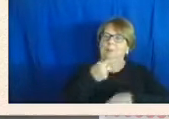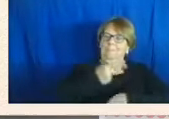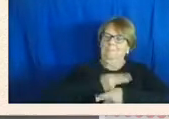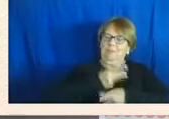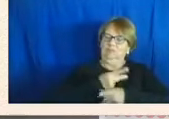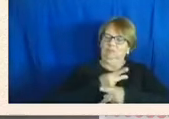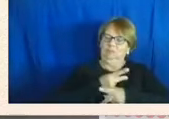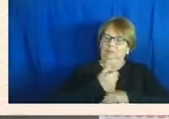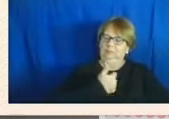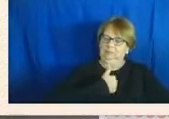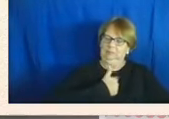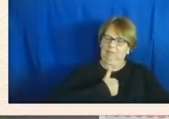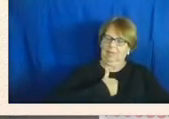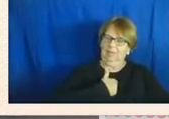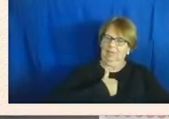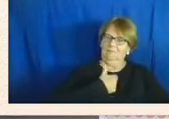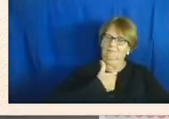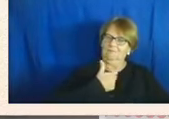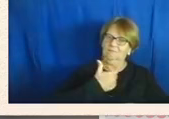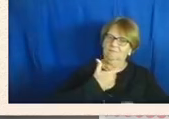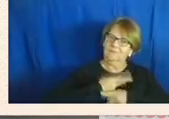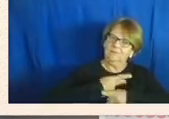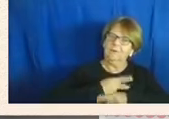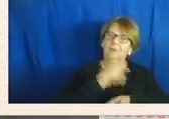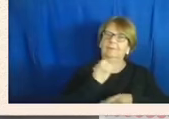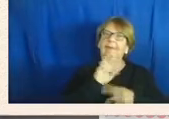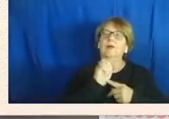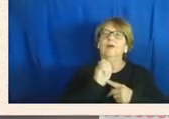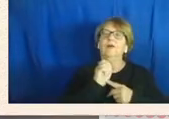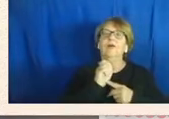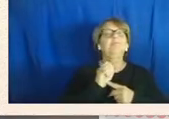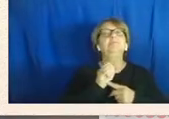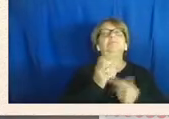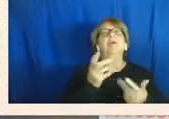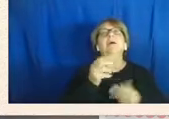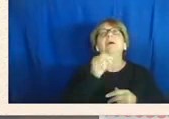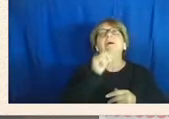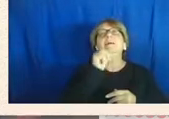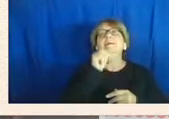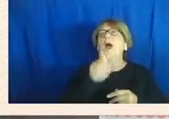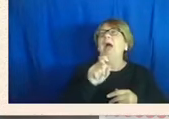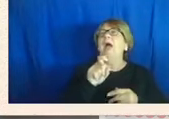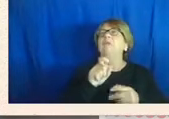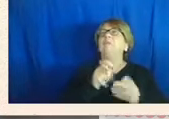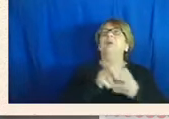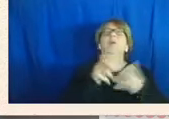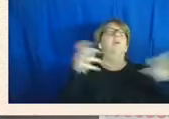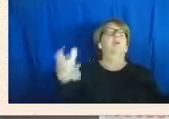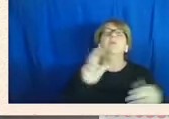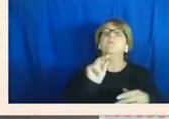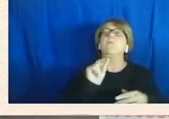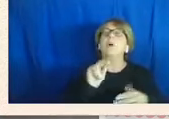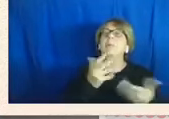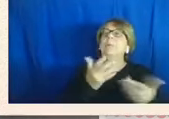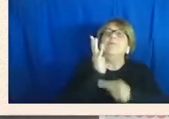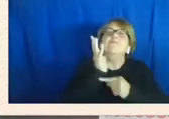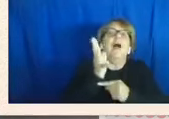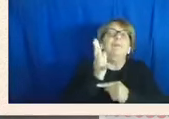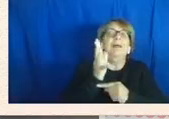time. And again, that doesn't have to be extensive. It could be like that 5-minute mommy timeout or daddy